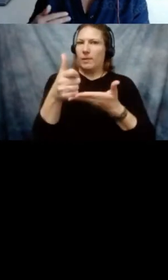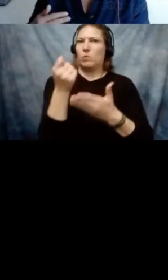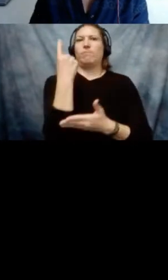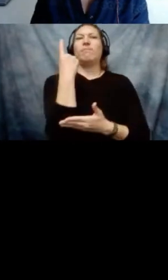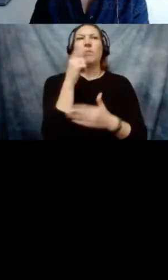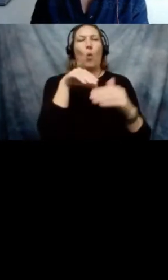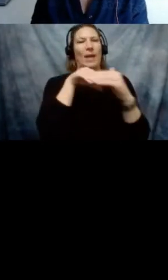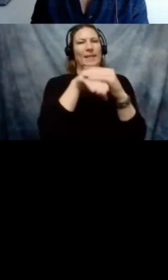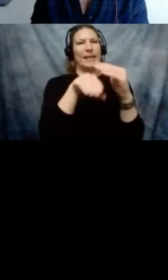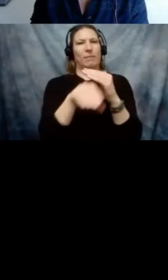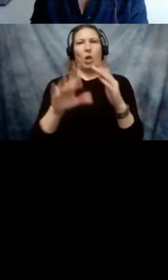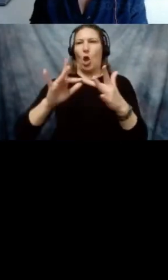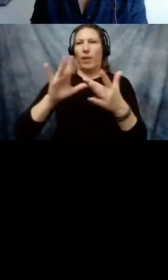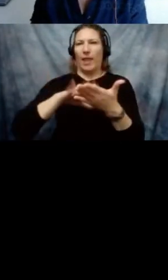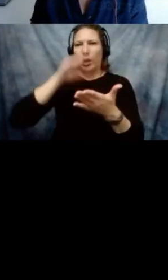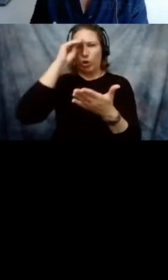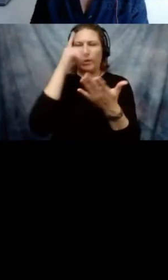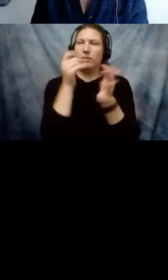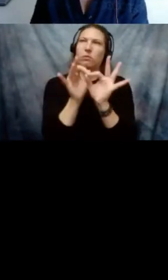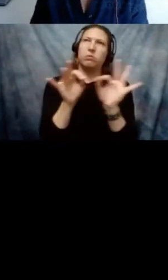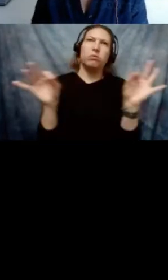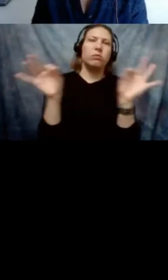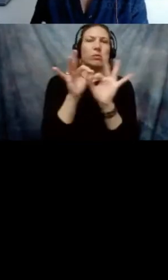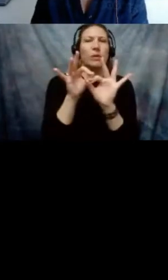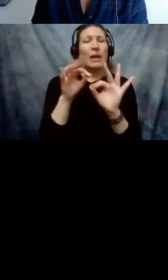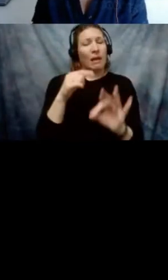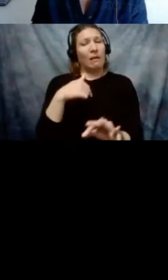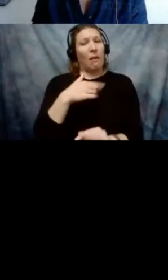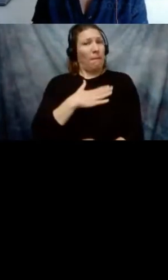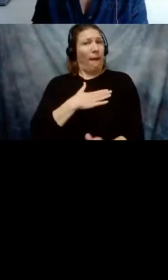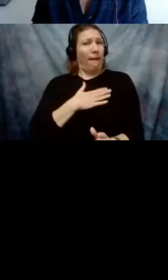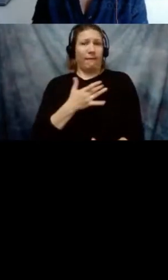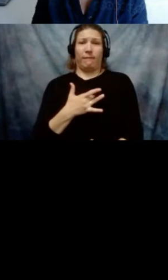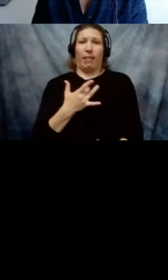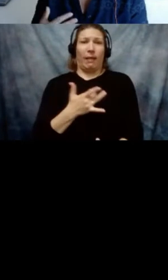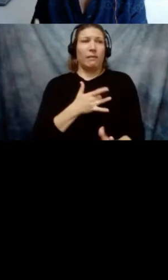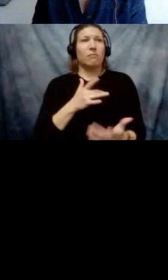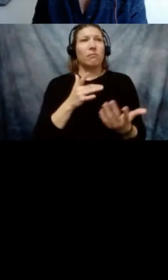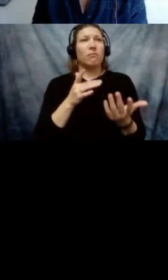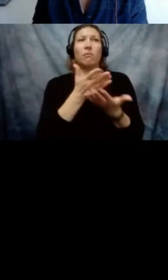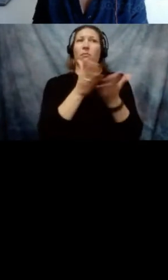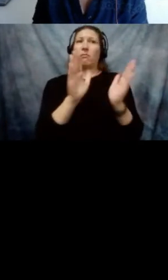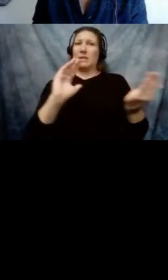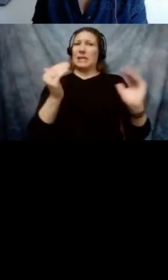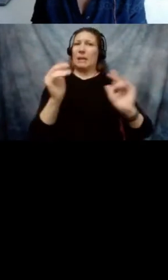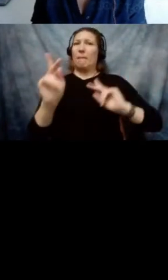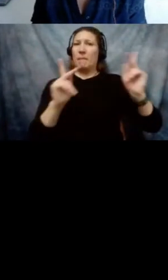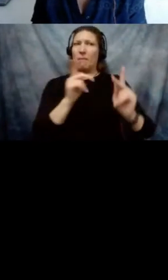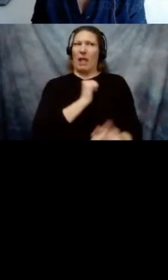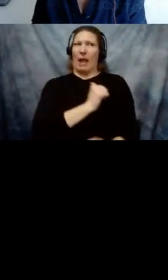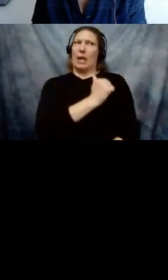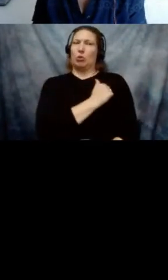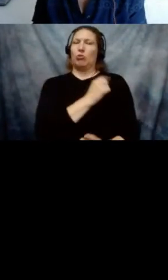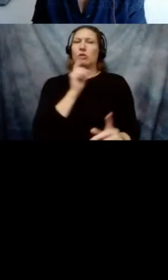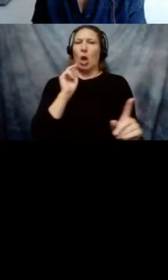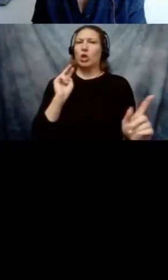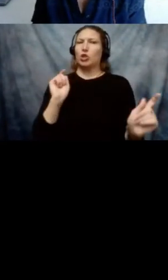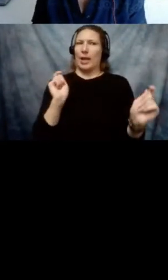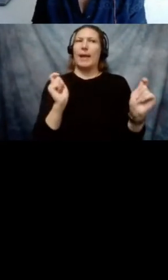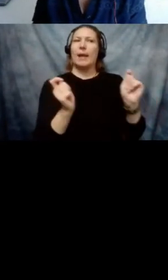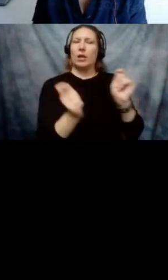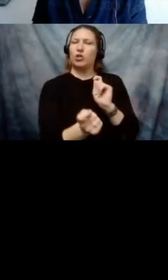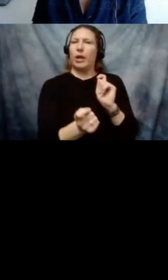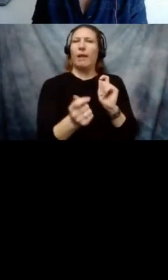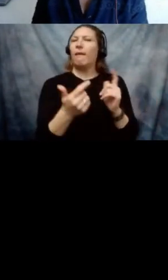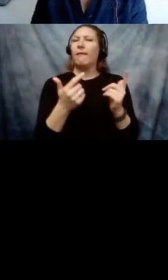but surely changing, and that there's no longer any excuse for us not to move forward as an industry and work towards making accessible